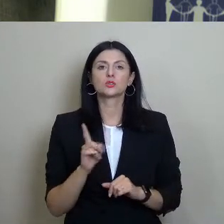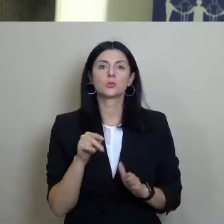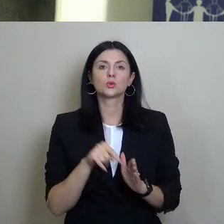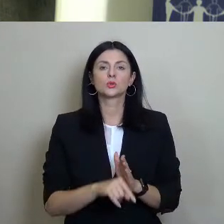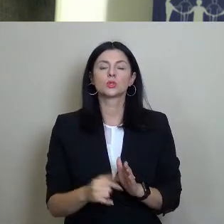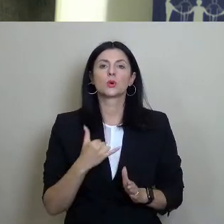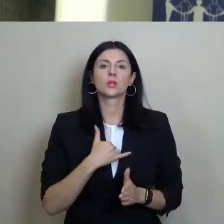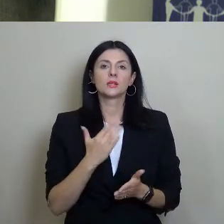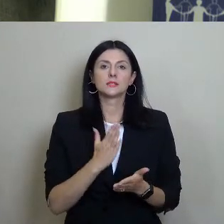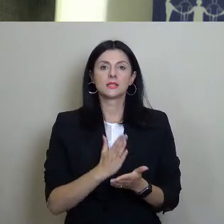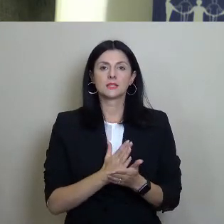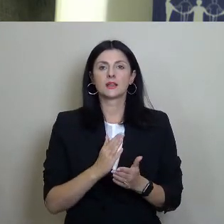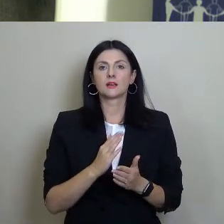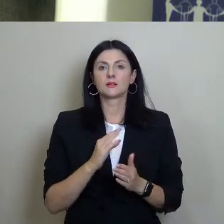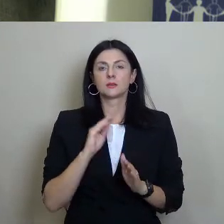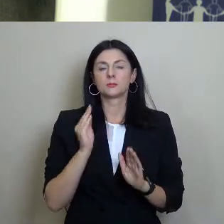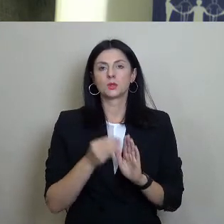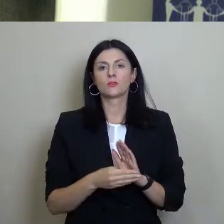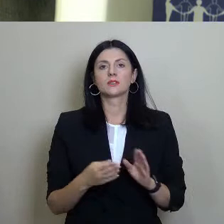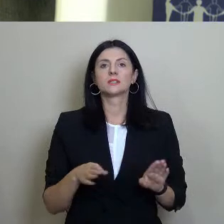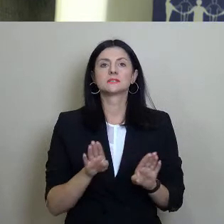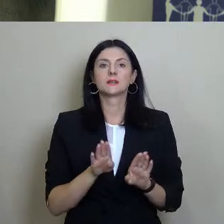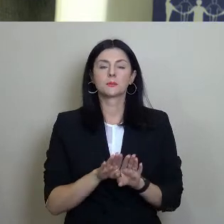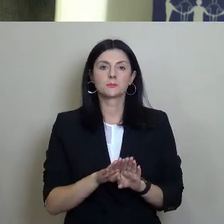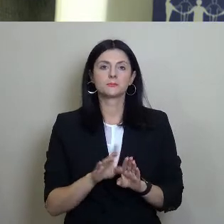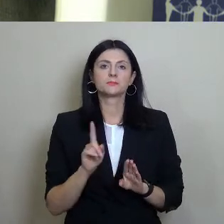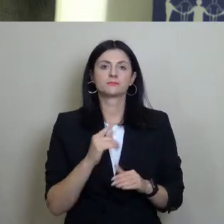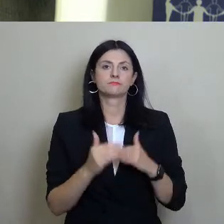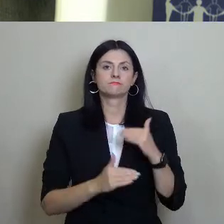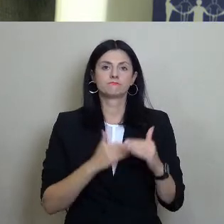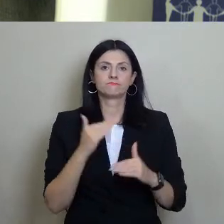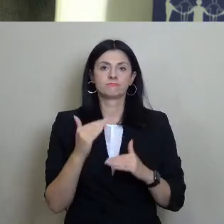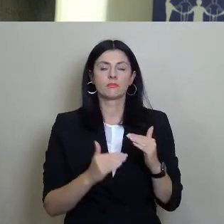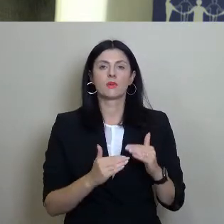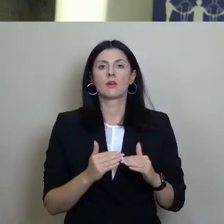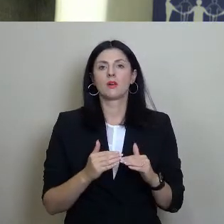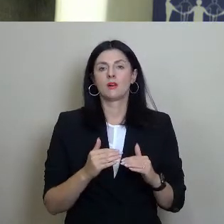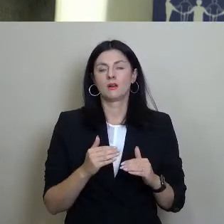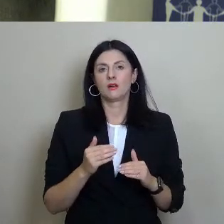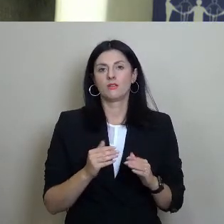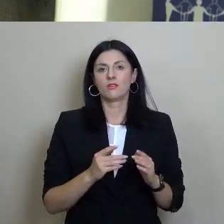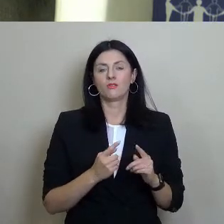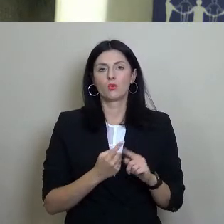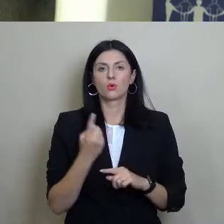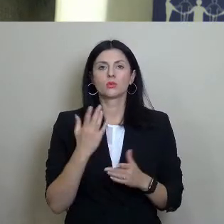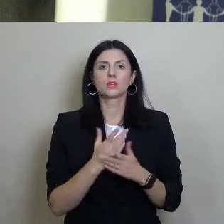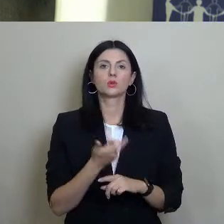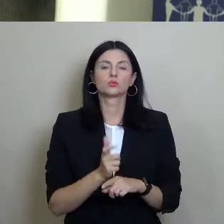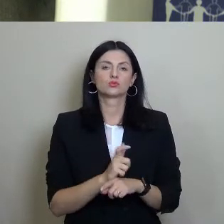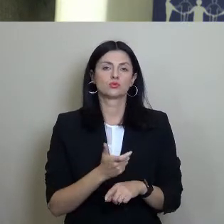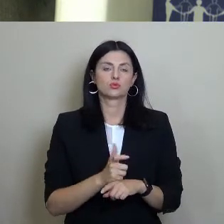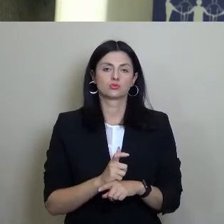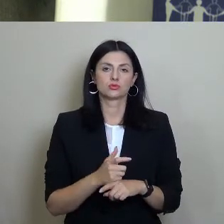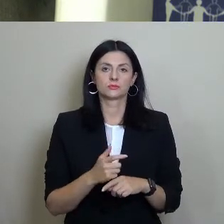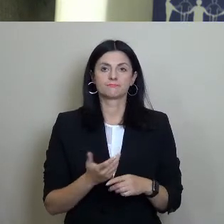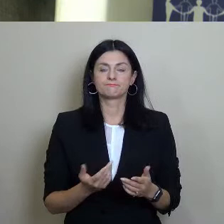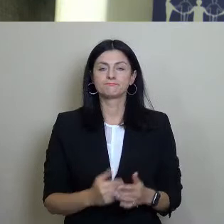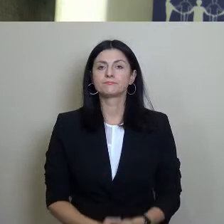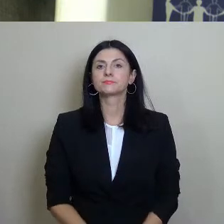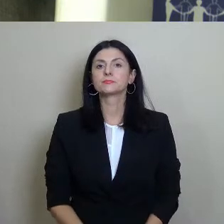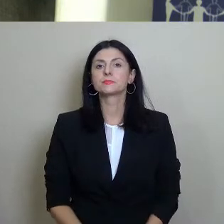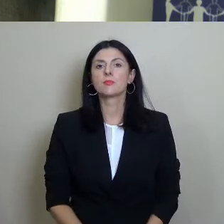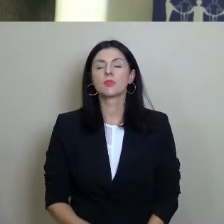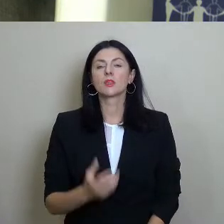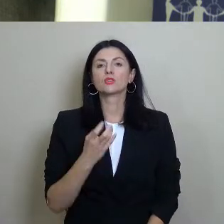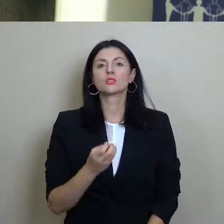is actually concealed, closed, proportional elections, because it's a big problem to be